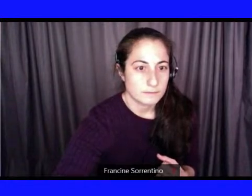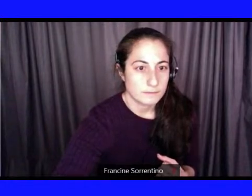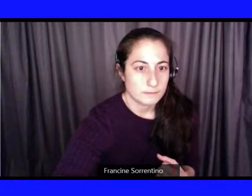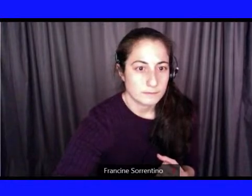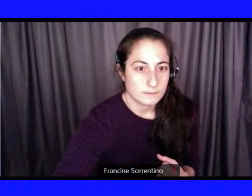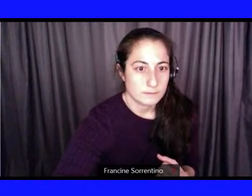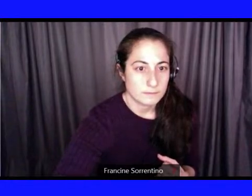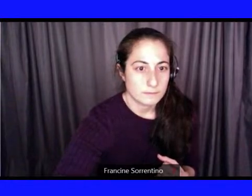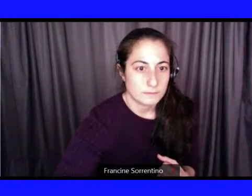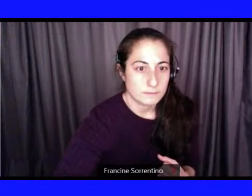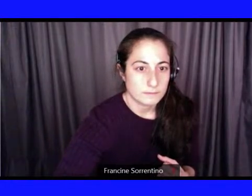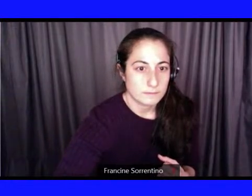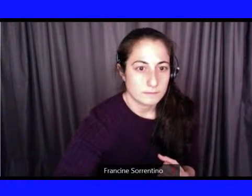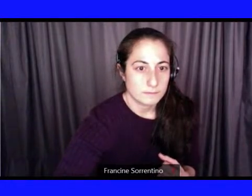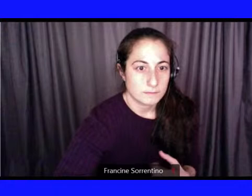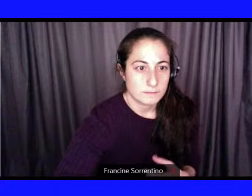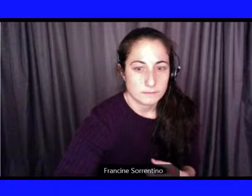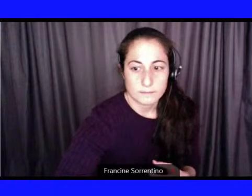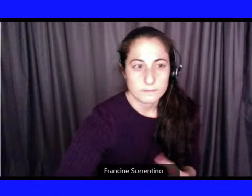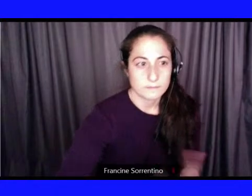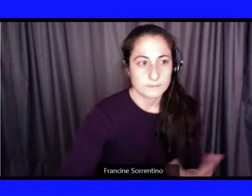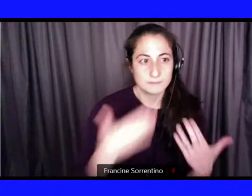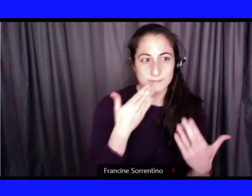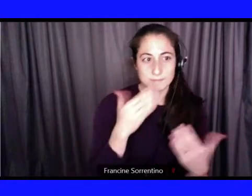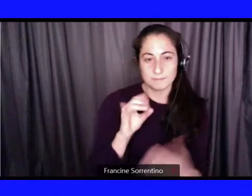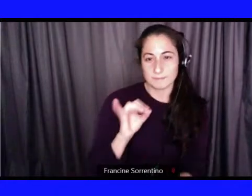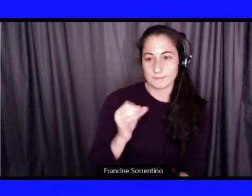That's something that's been an ongoing advocacy